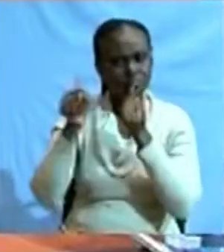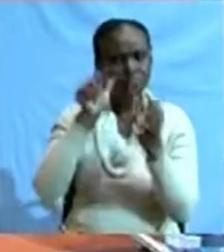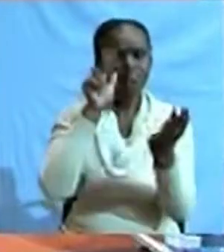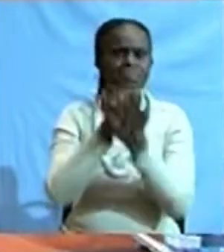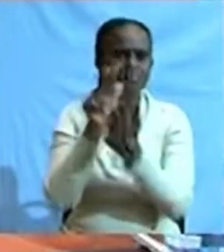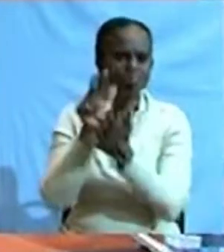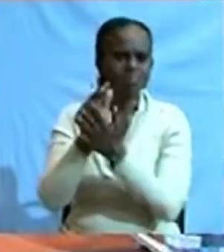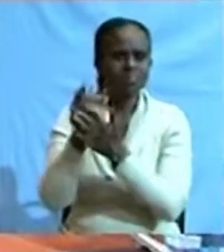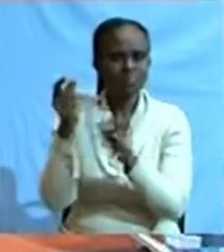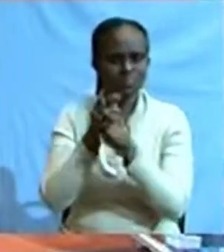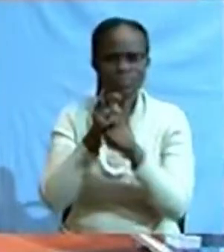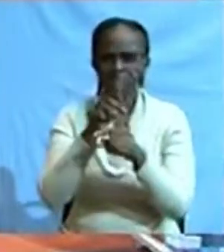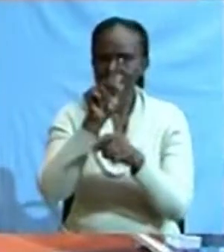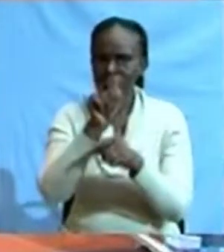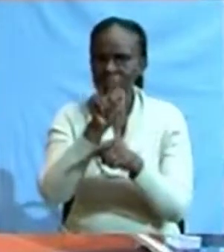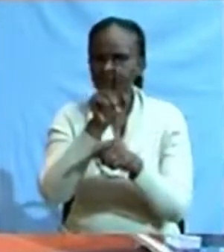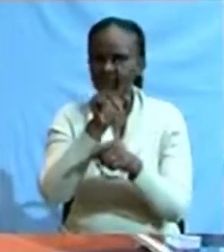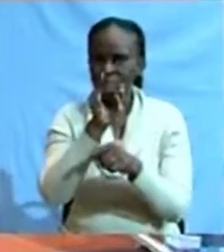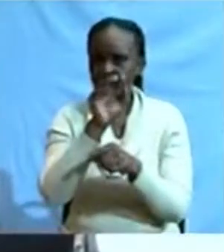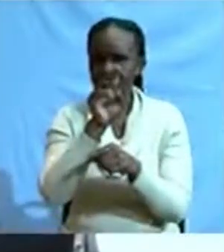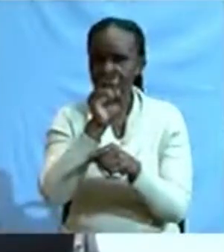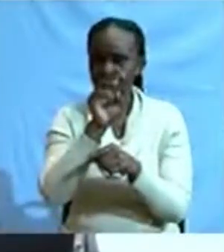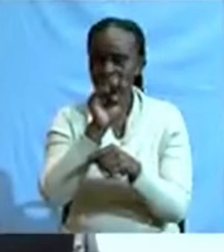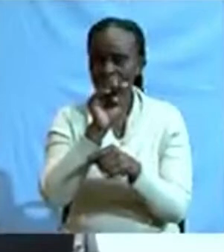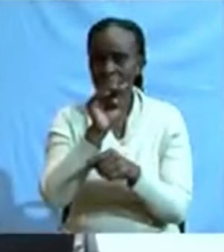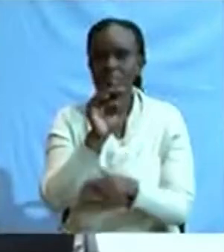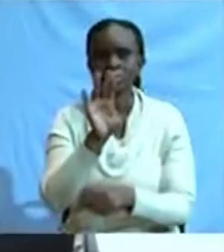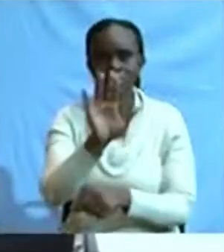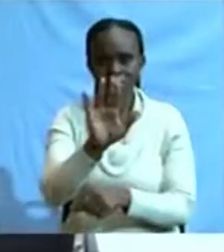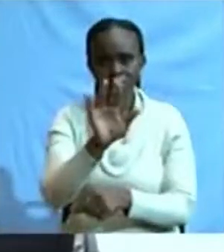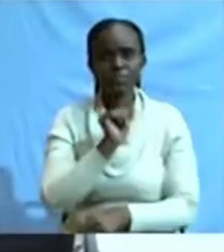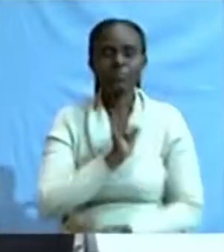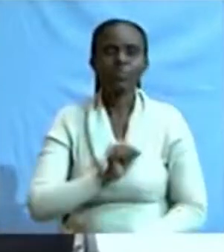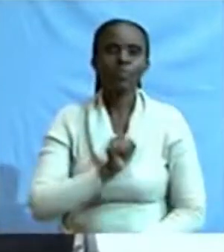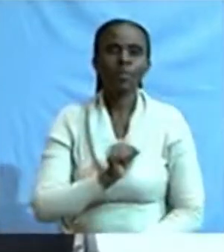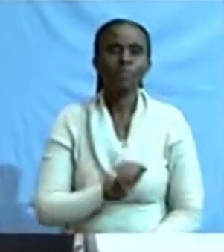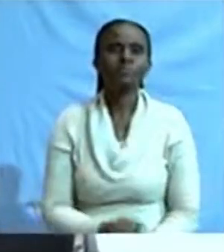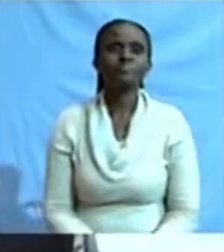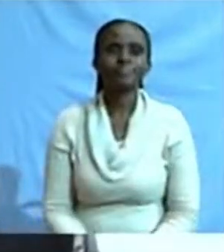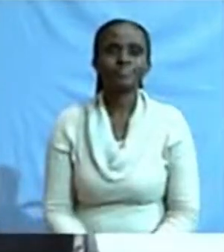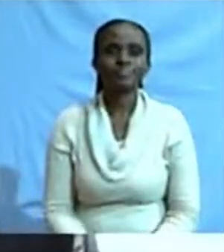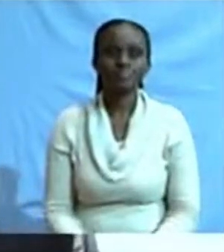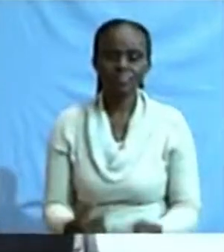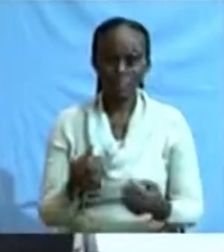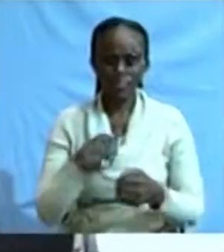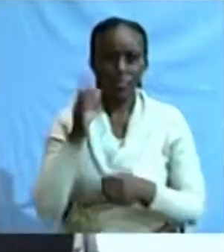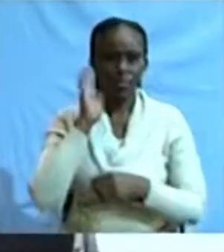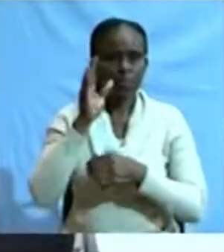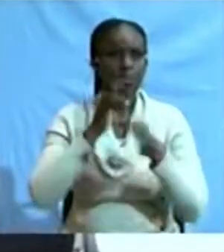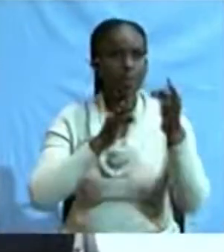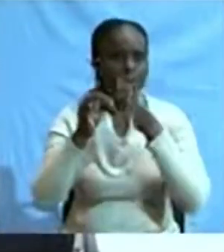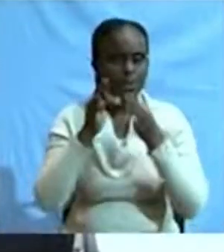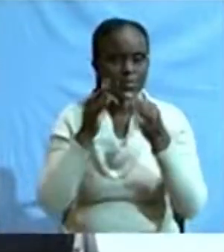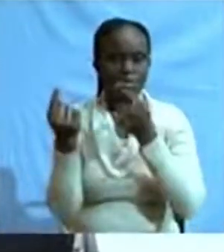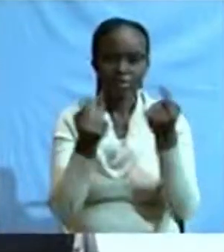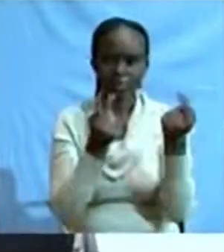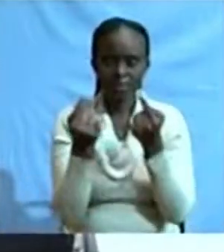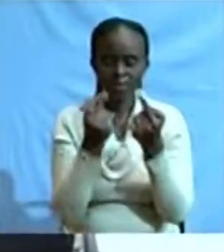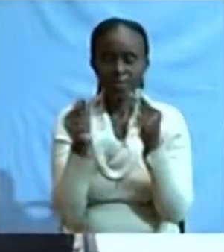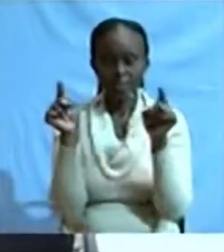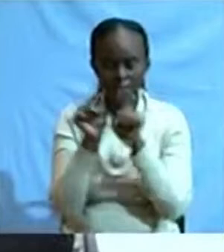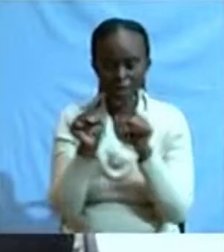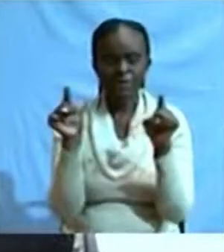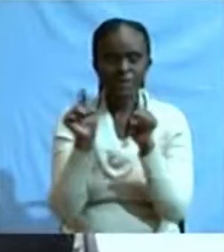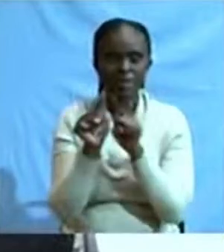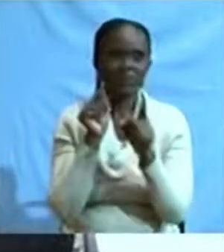by the tribunal. No, you see, sorry, I'll narrate one situation we had in Kalomu. Yes. We went through that same